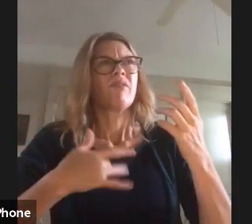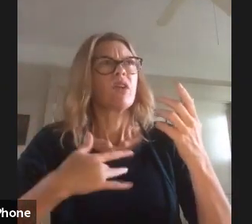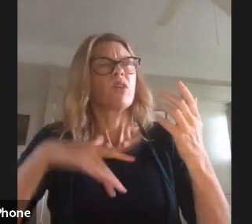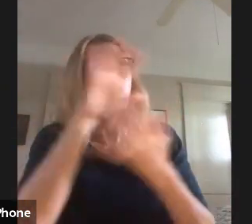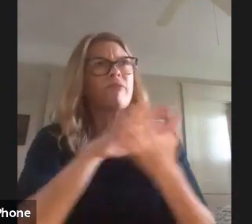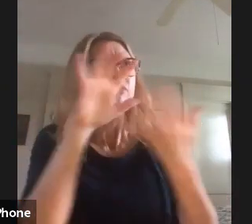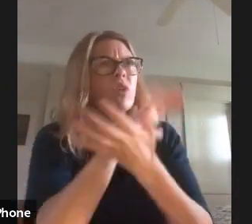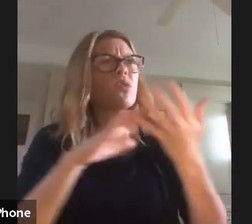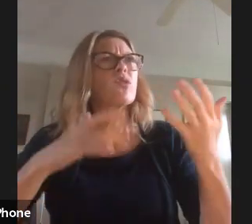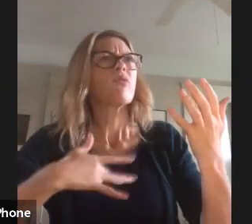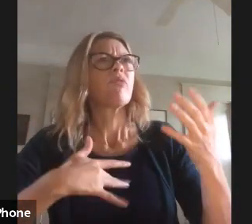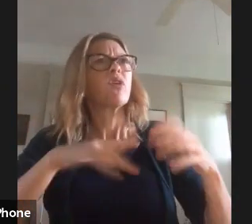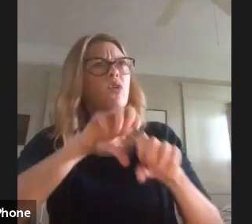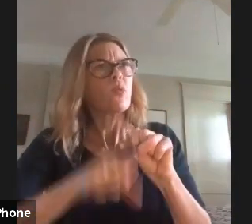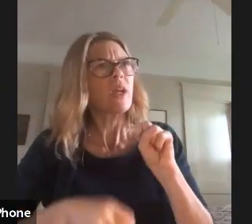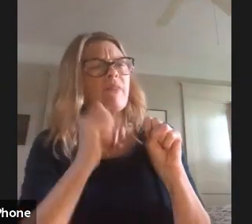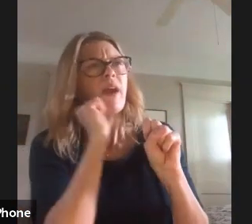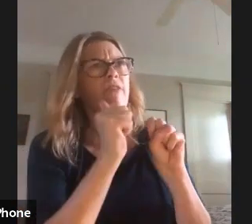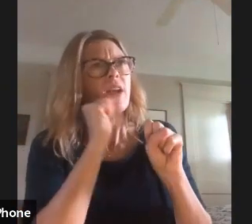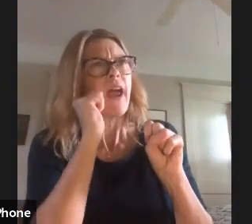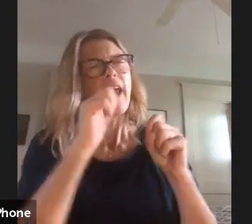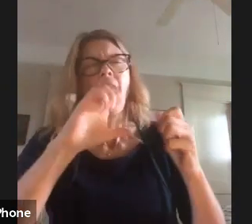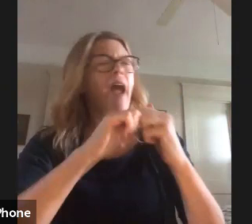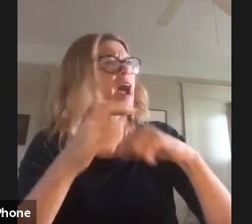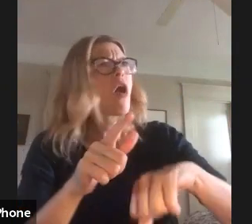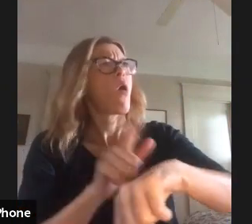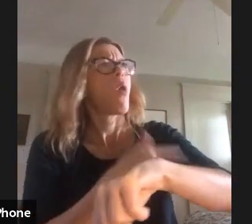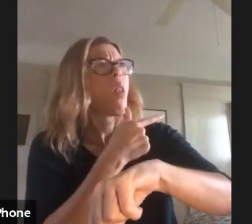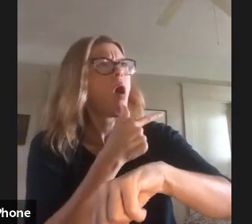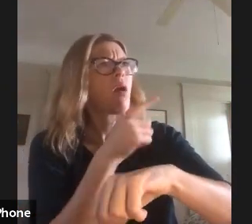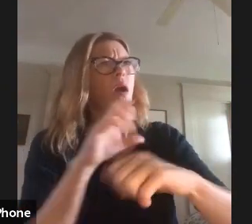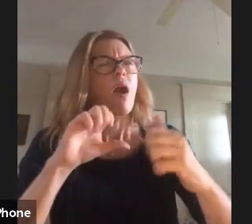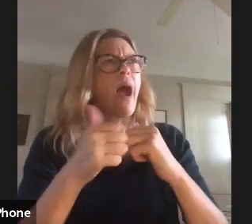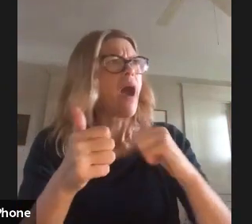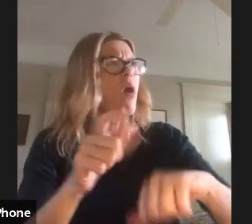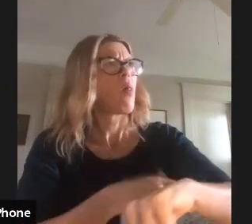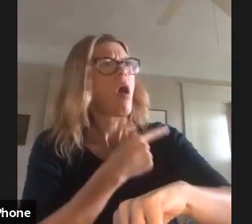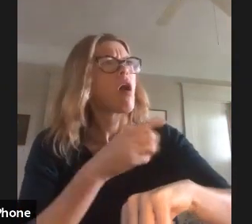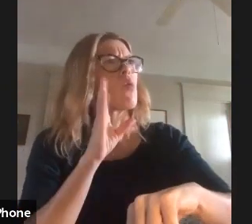day after day? How long shall my enemy triumph over me?